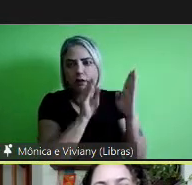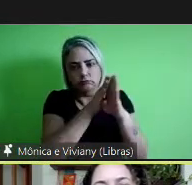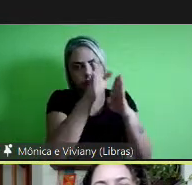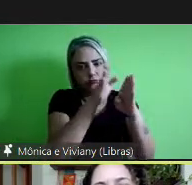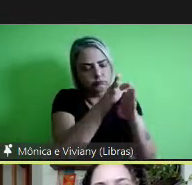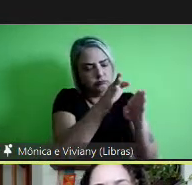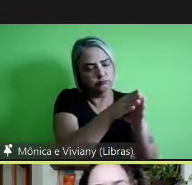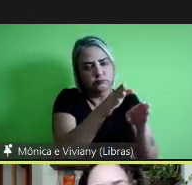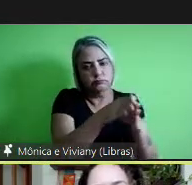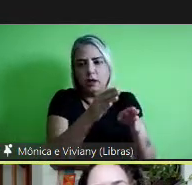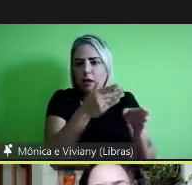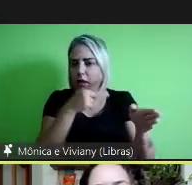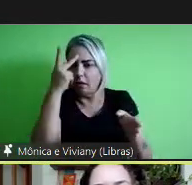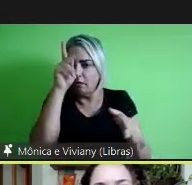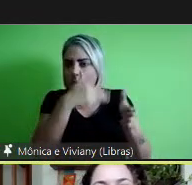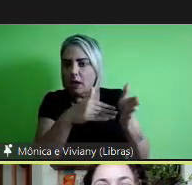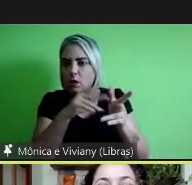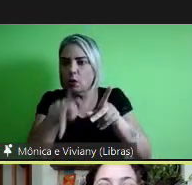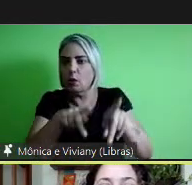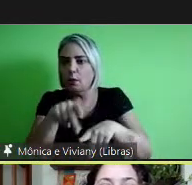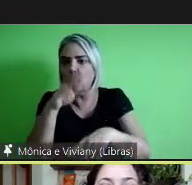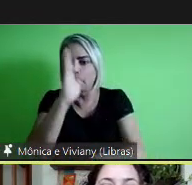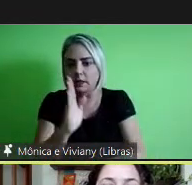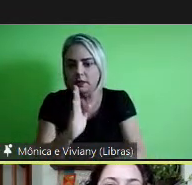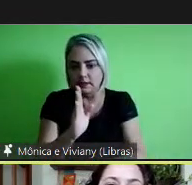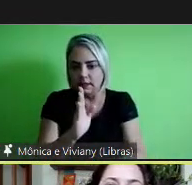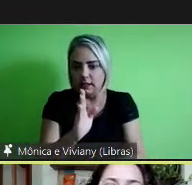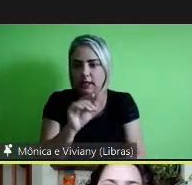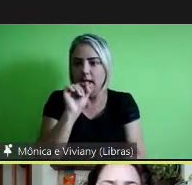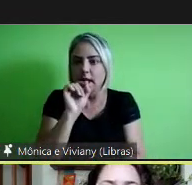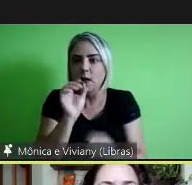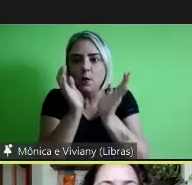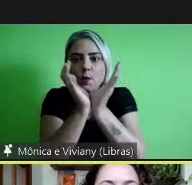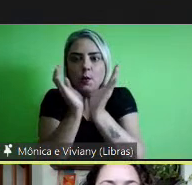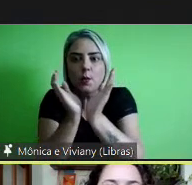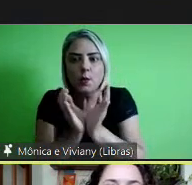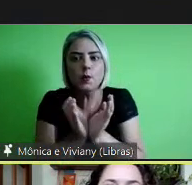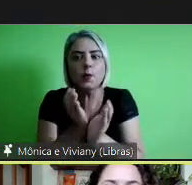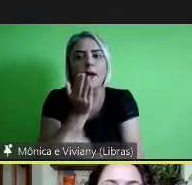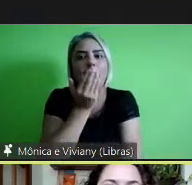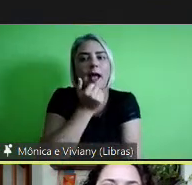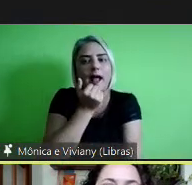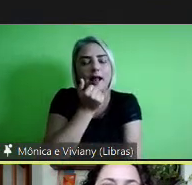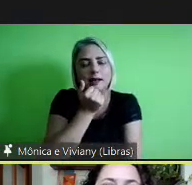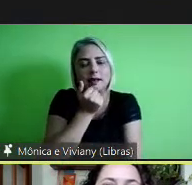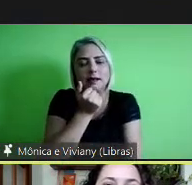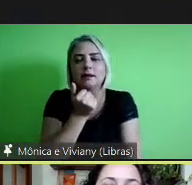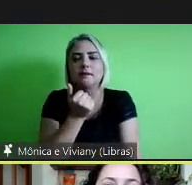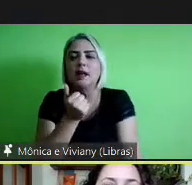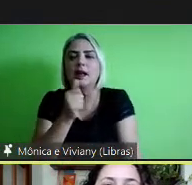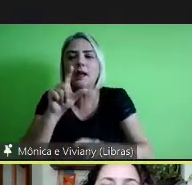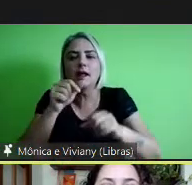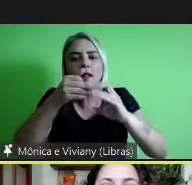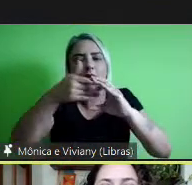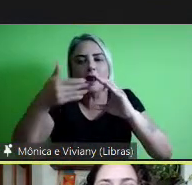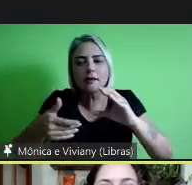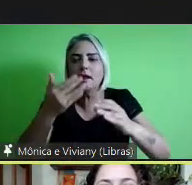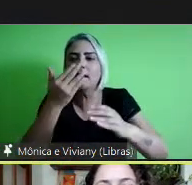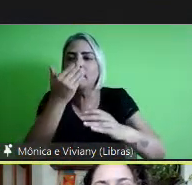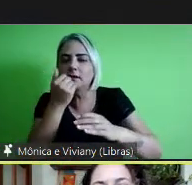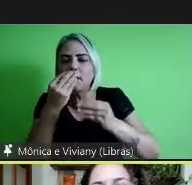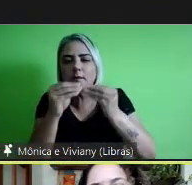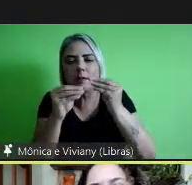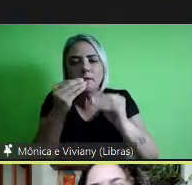characteristics in the local food environment. These guidelines bring recommendations for the whole Brazilian population, and the